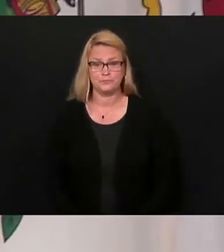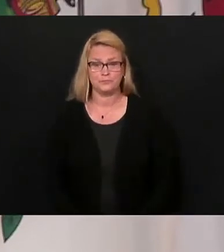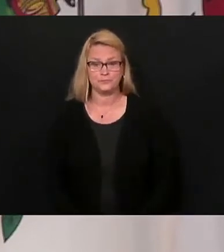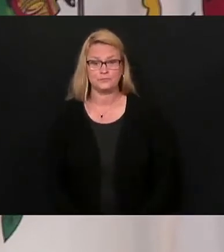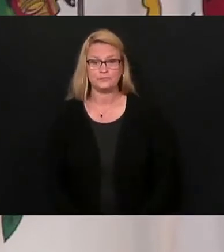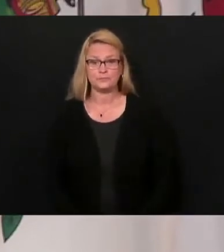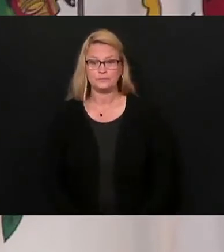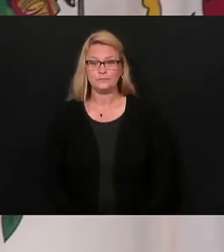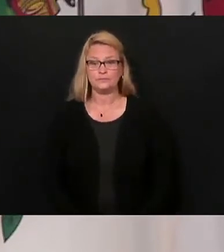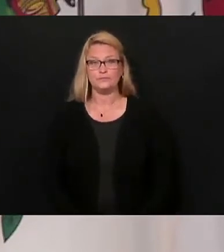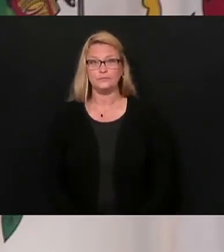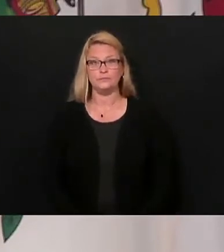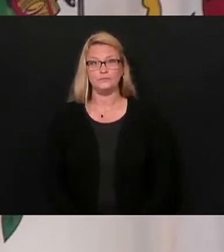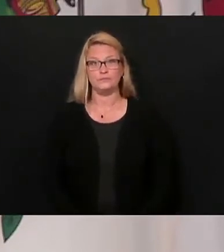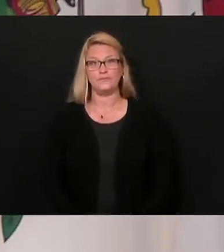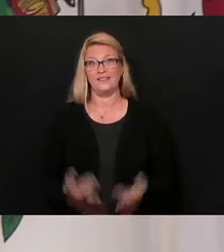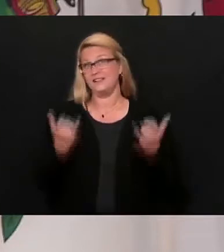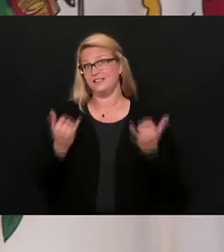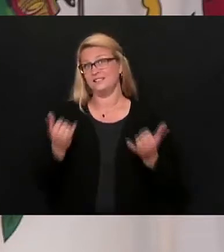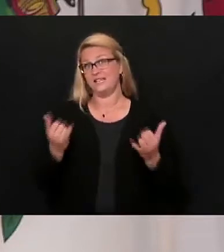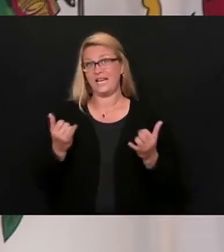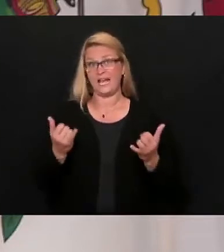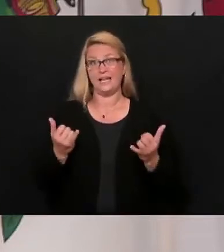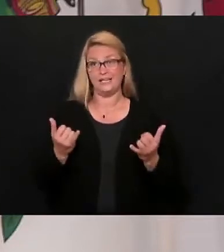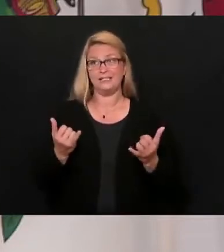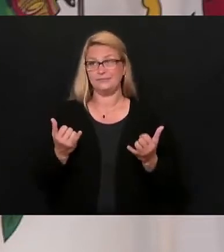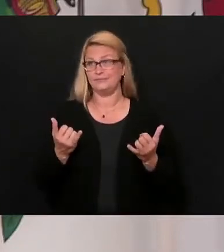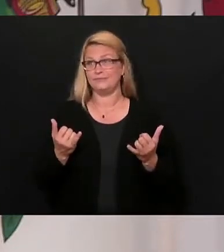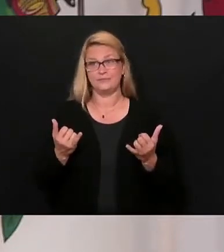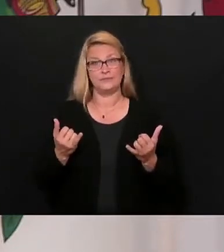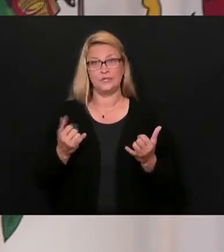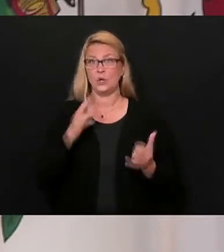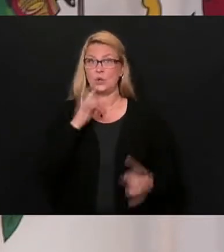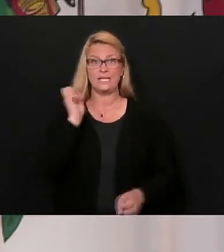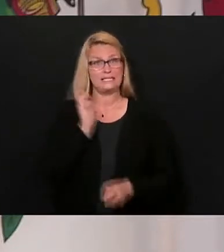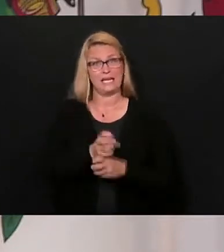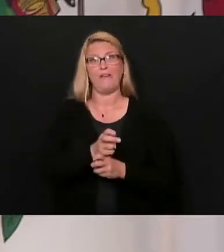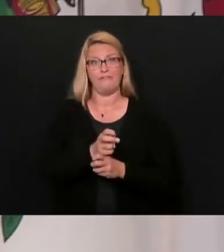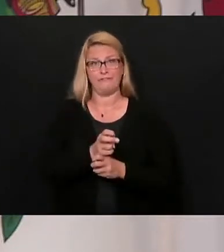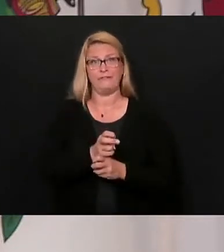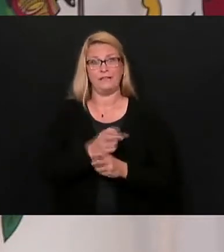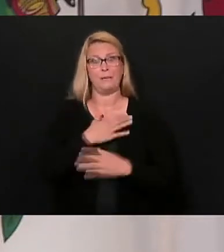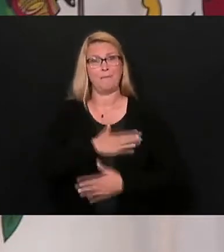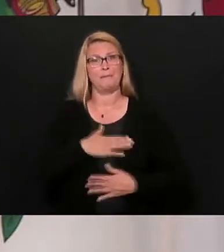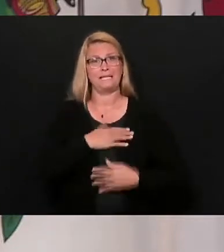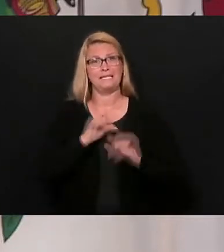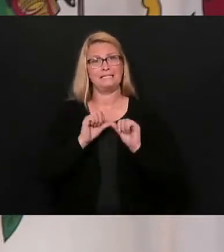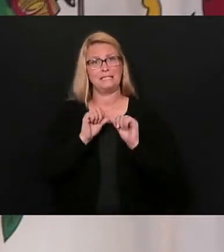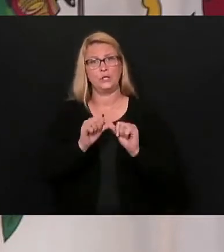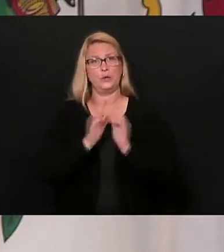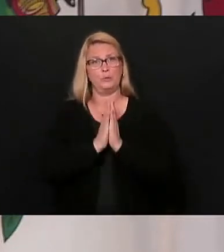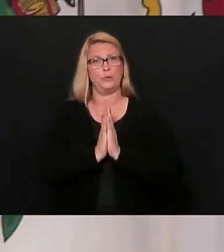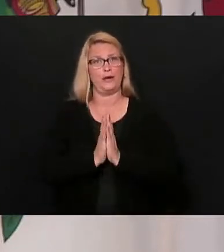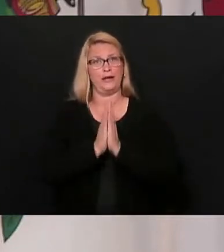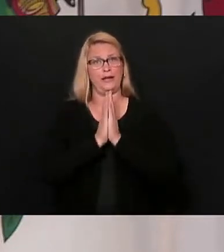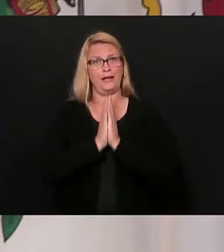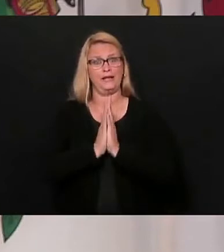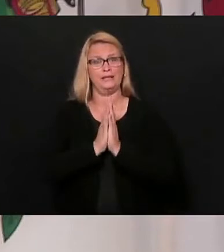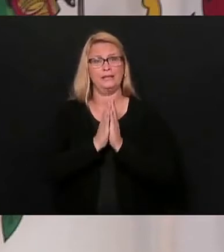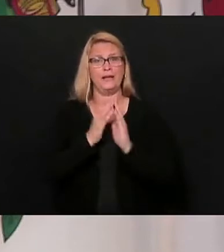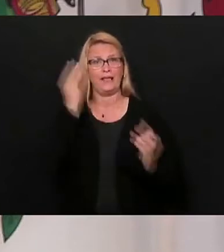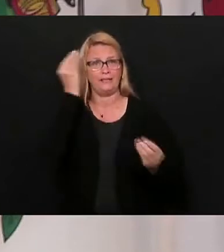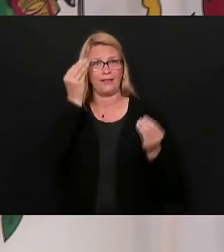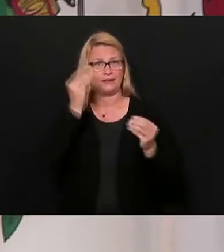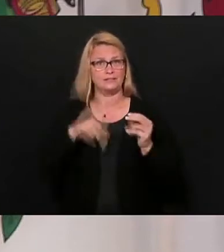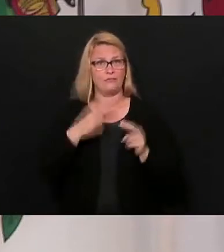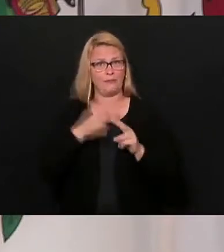today, just like many days, and the last little bit especially, have been really tough ones. So please keep all these people in your thoughts and